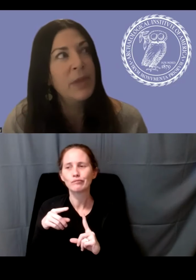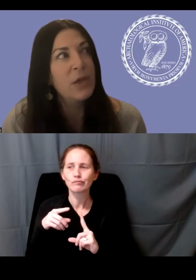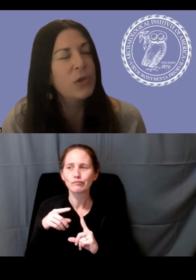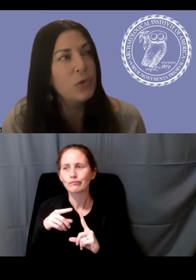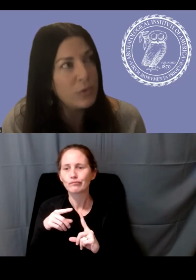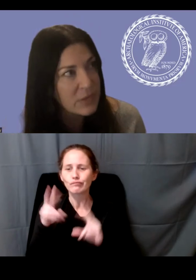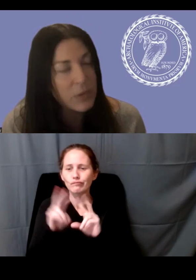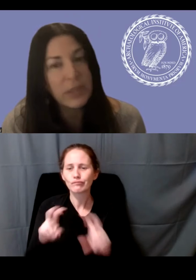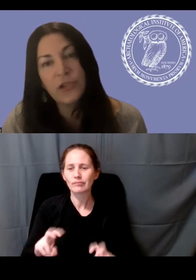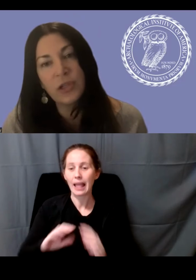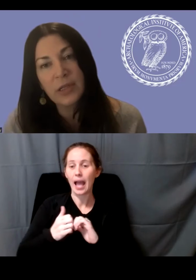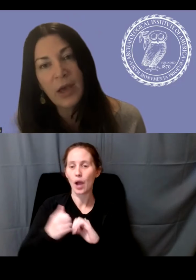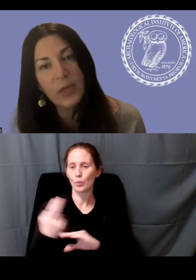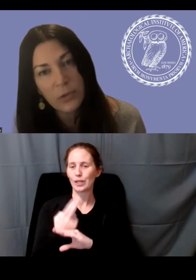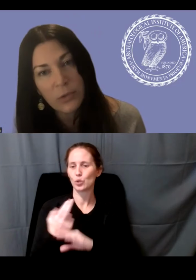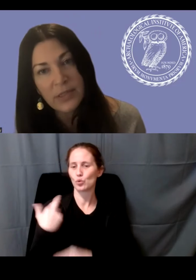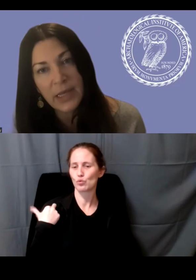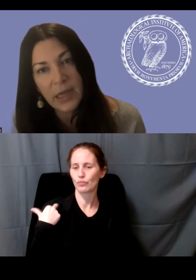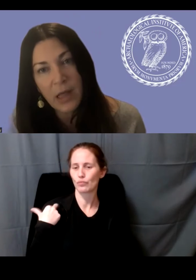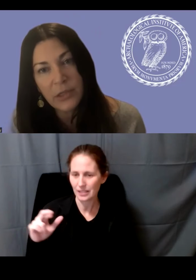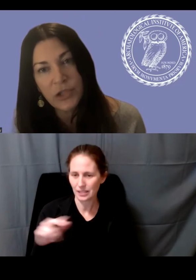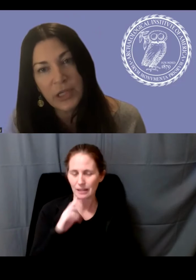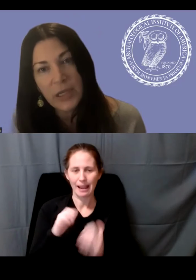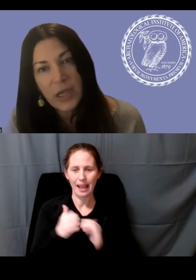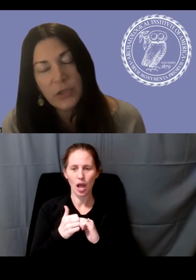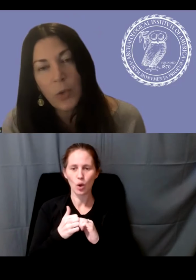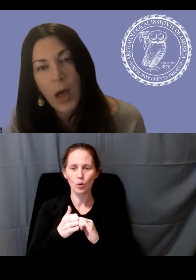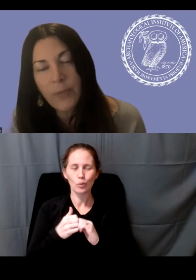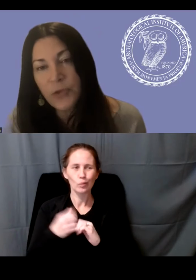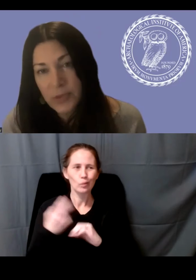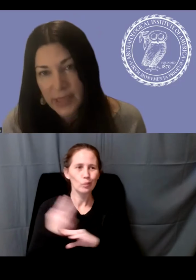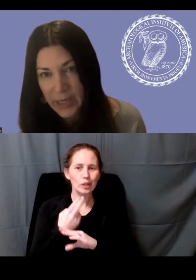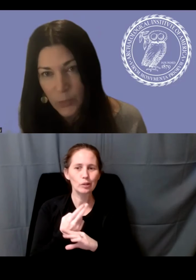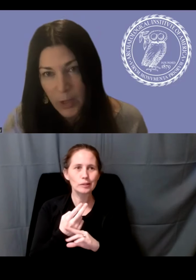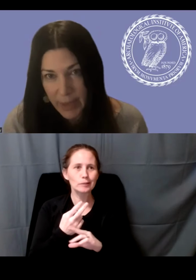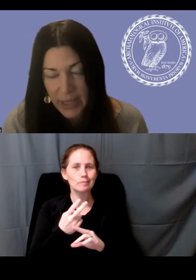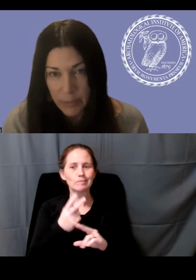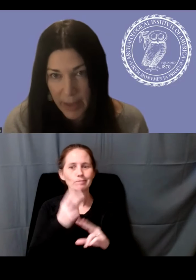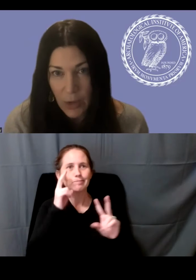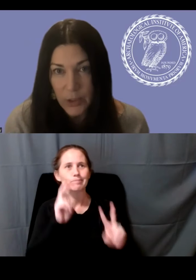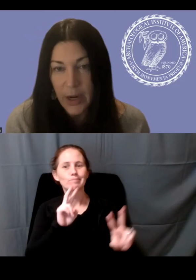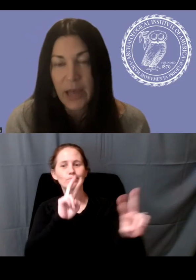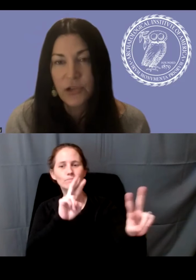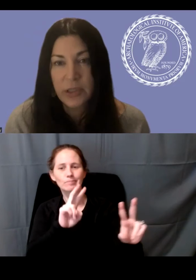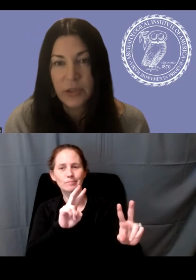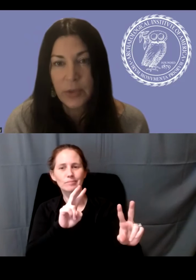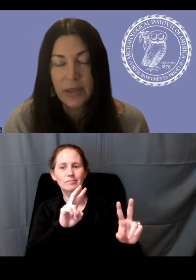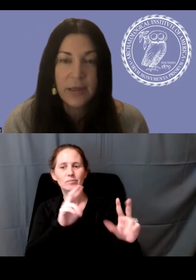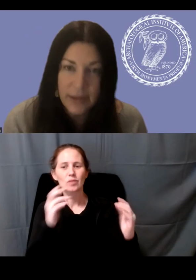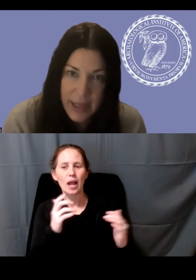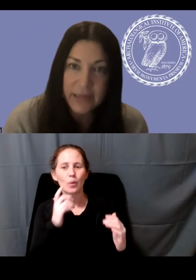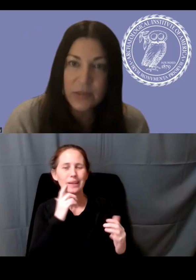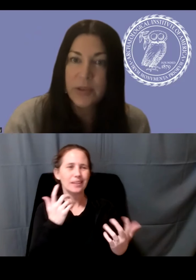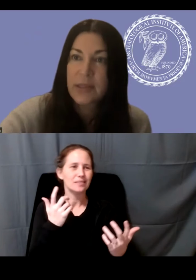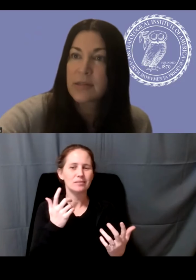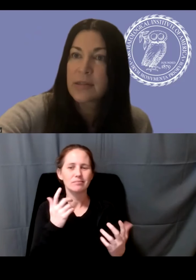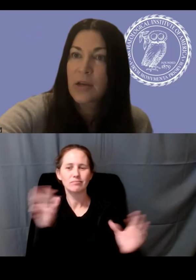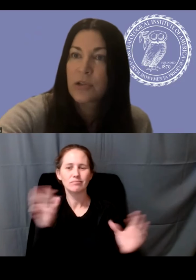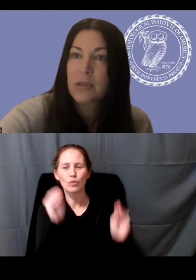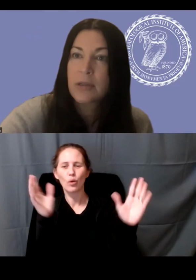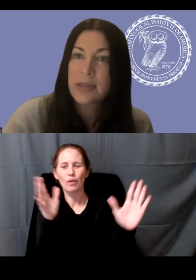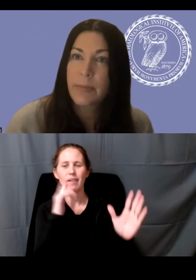we use religion, how we use ideology to obfuscate what men in power are actually doing. And that's what